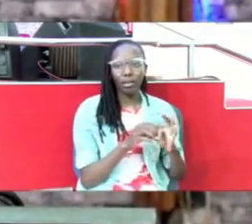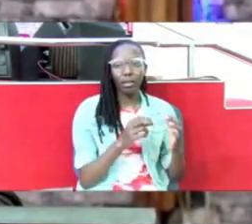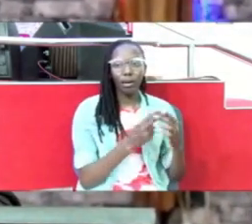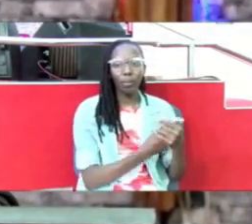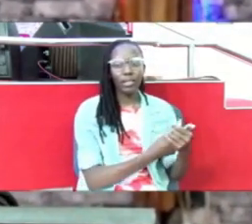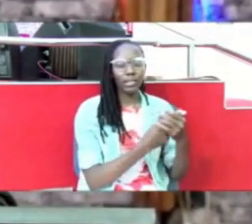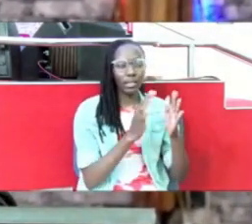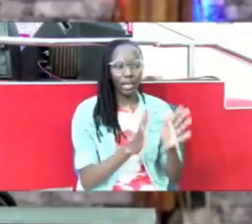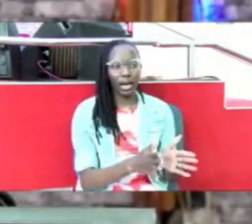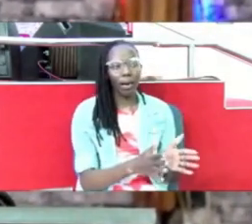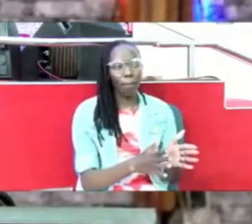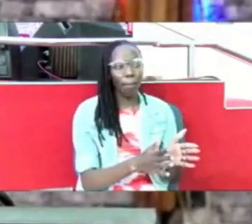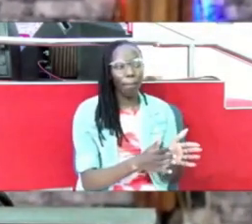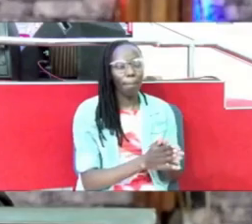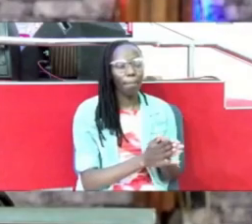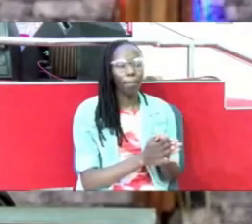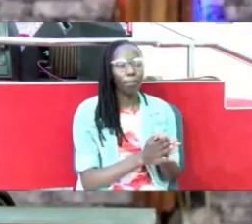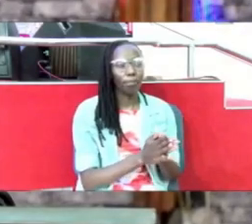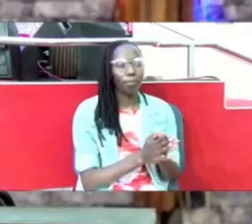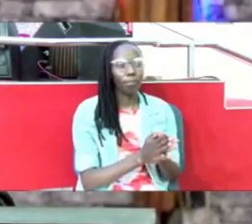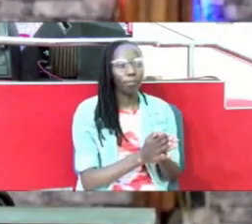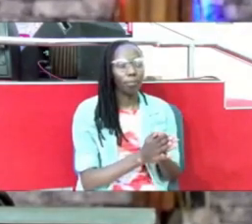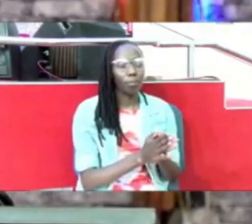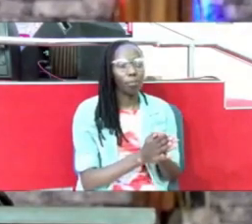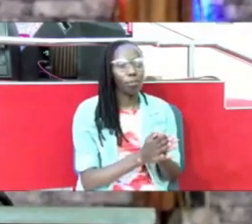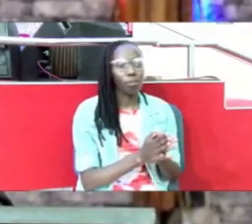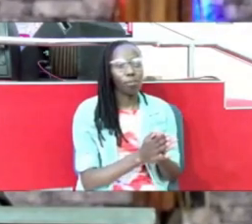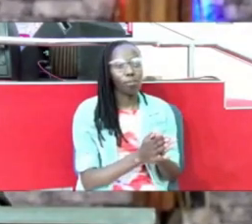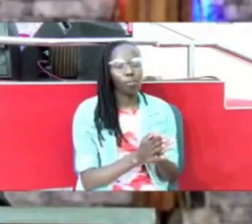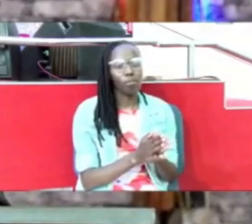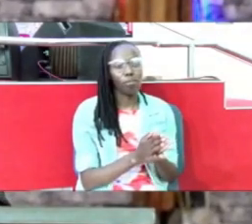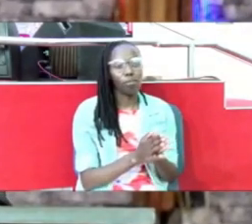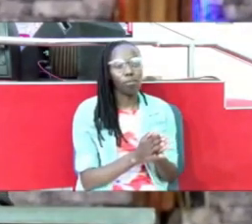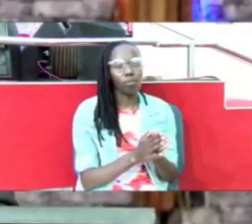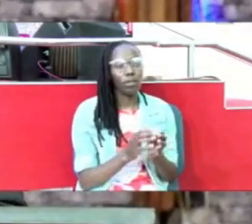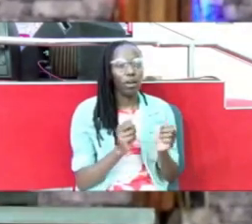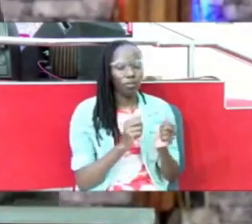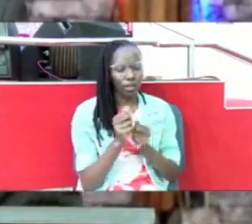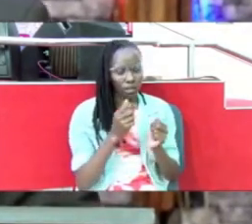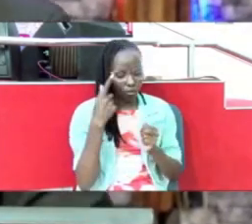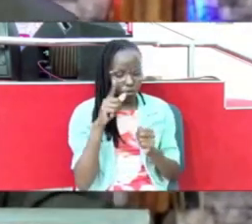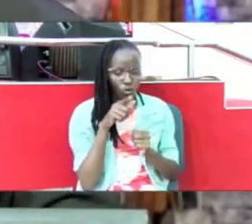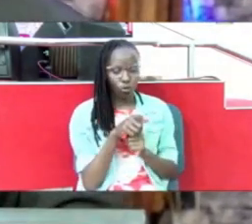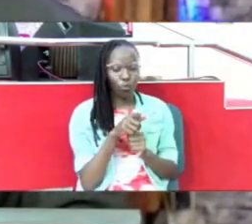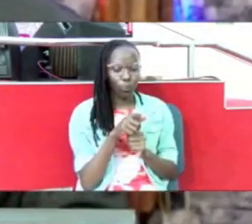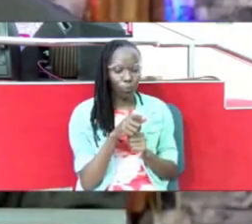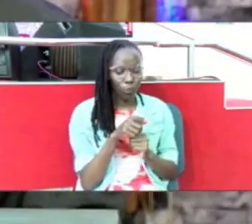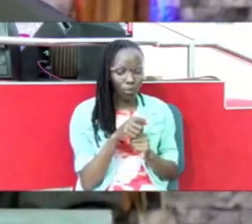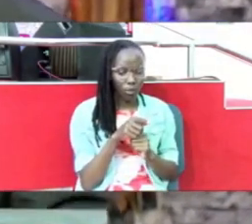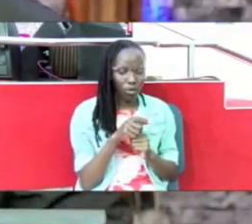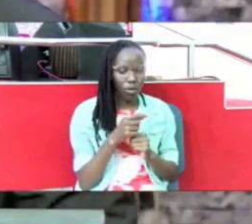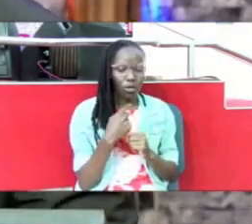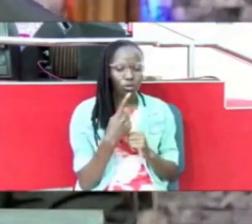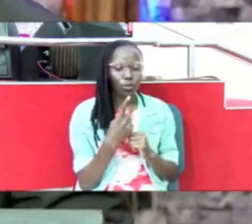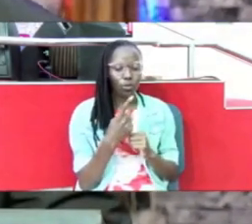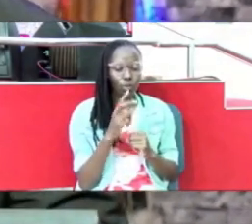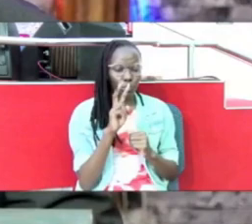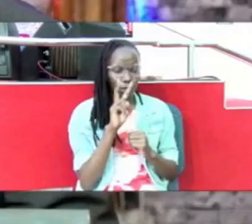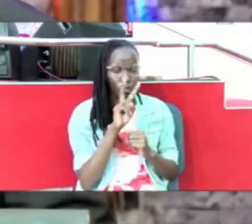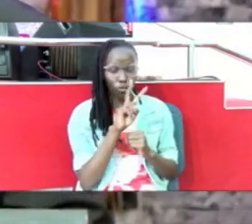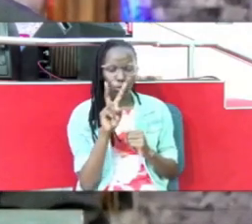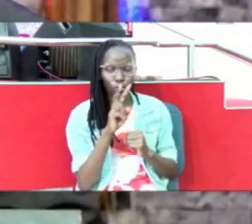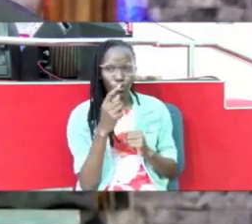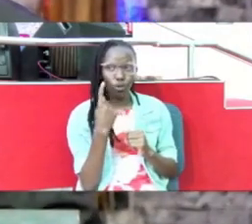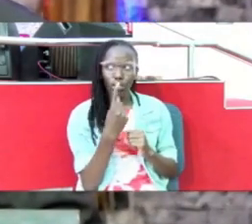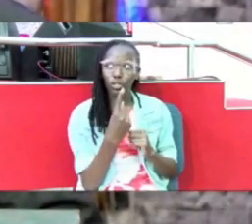mko na agano na yeye anakuwa anapigana vita zako. So and we saw in two instances.